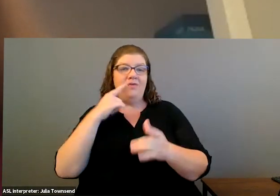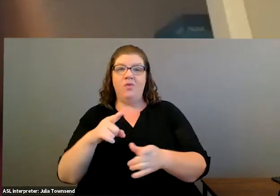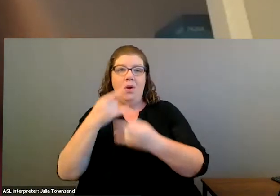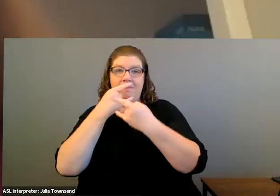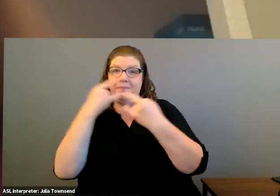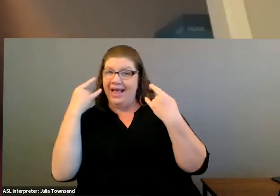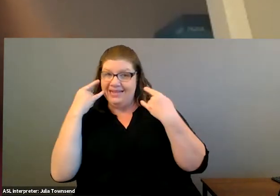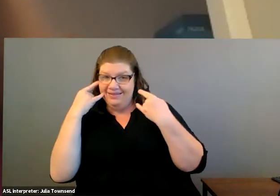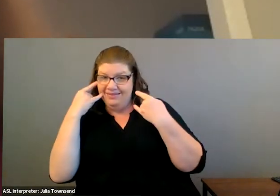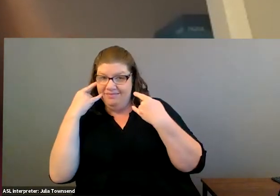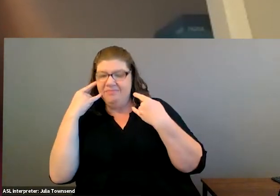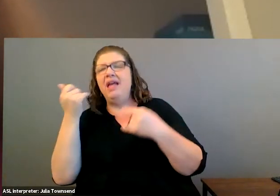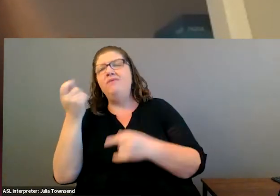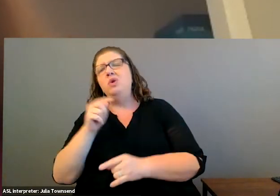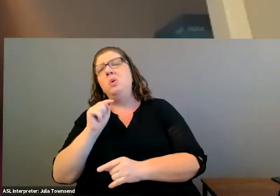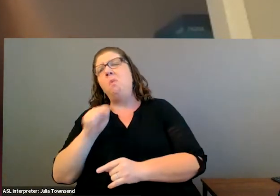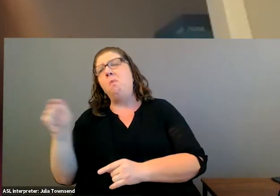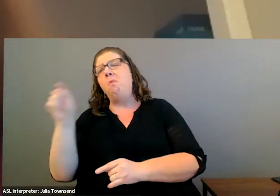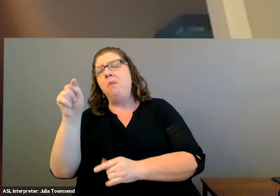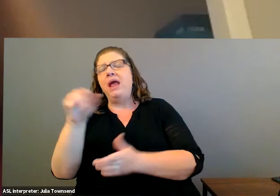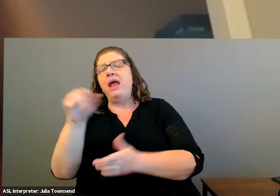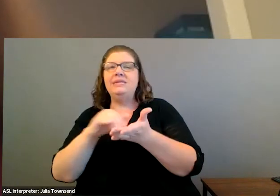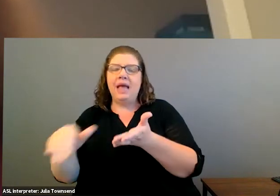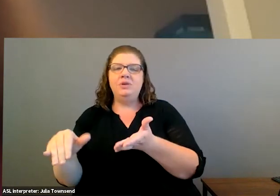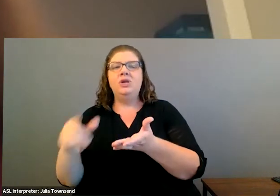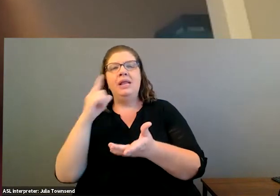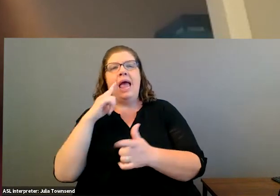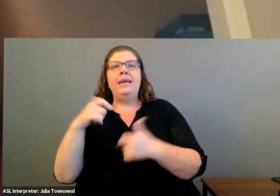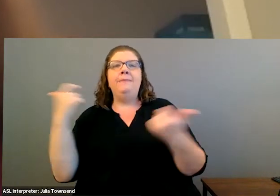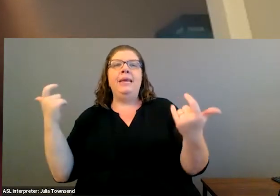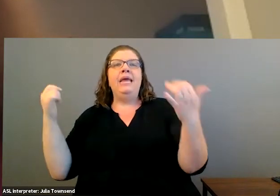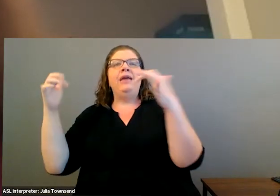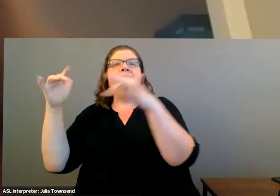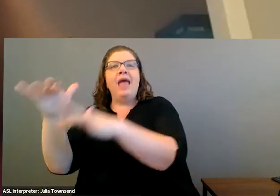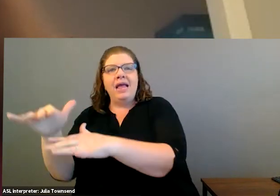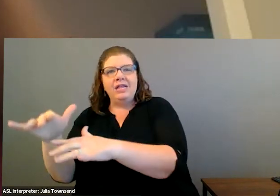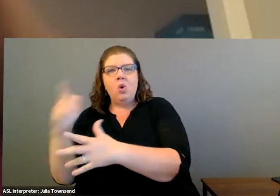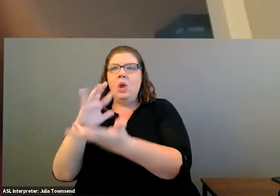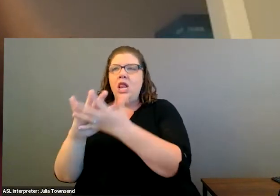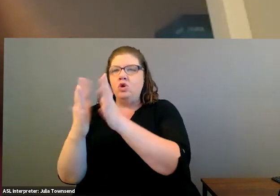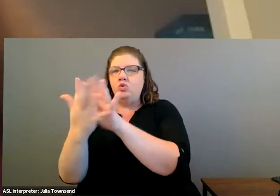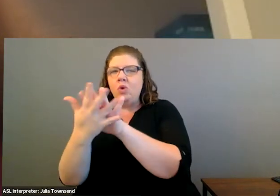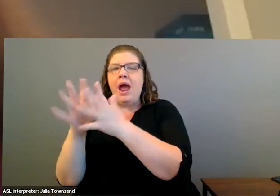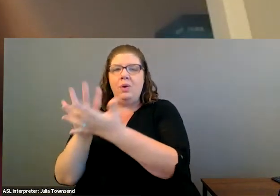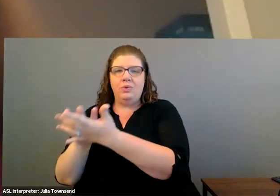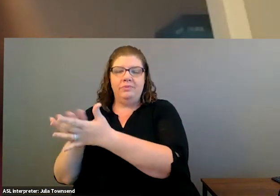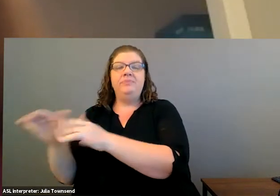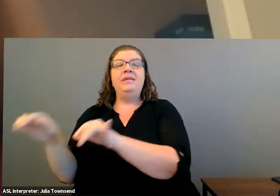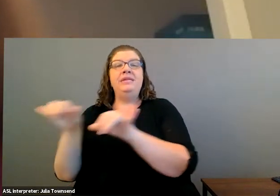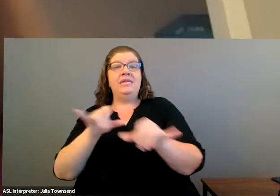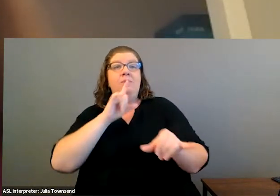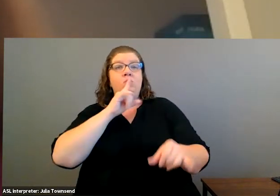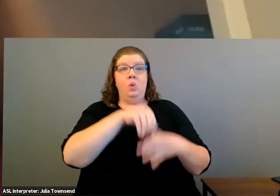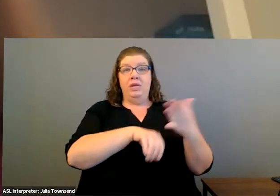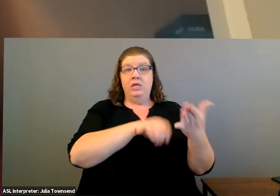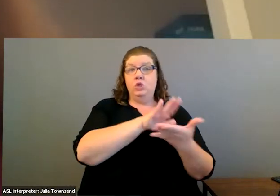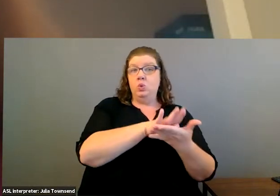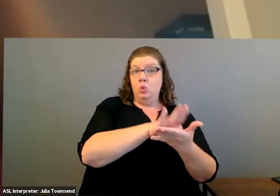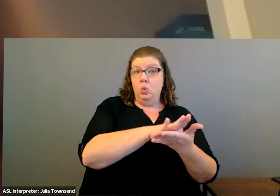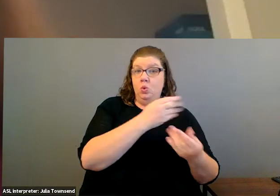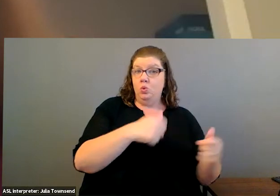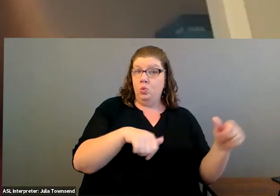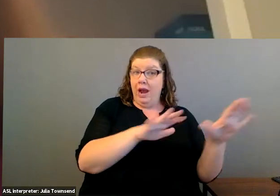masks. There are a few exceptions like mega events or very crowded places. The same thing is true in schools on school